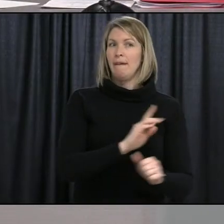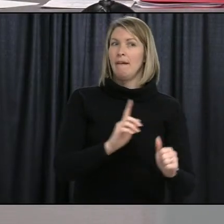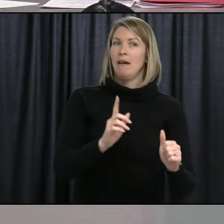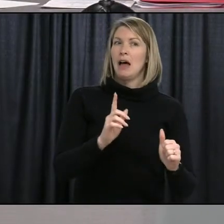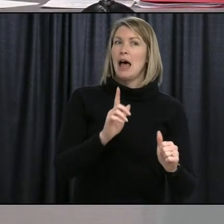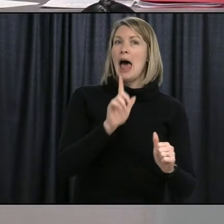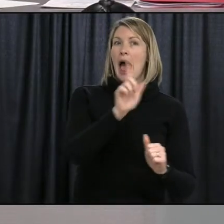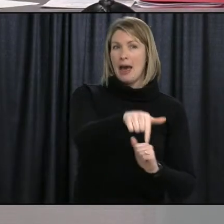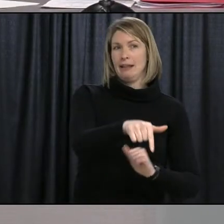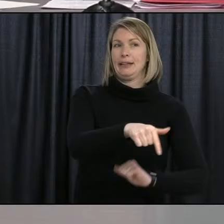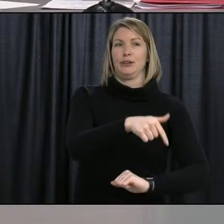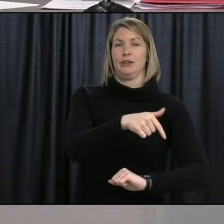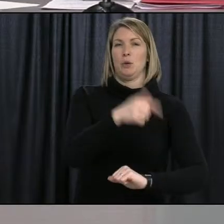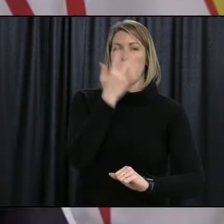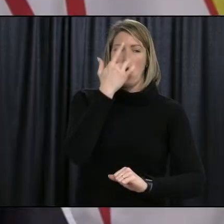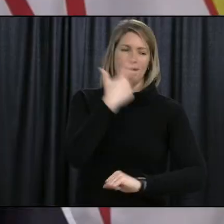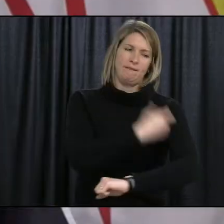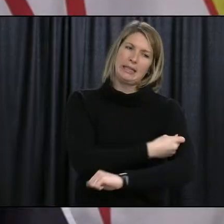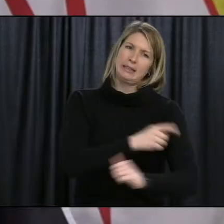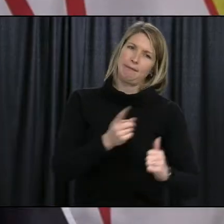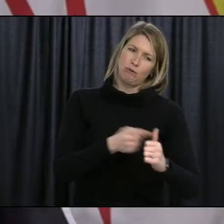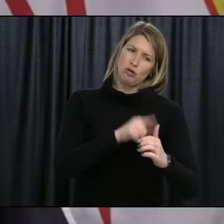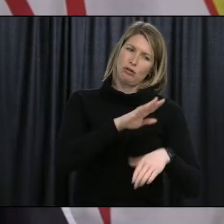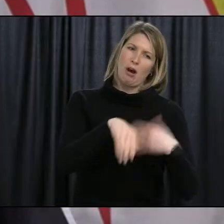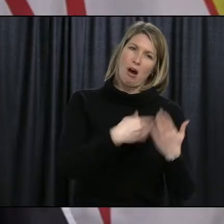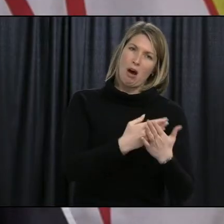So we still haven't,